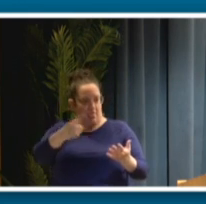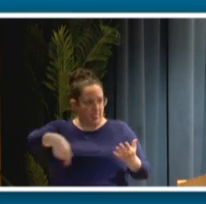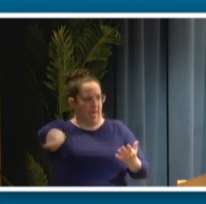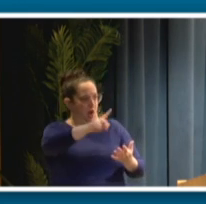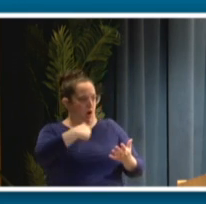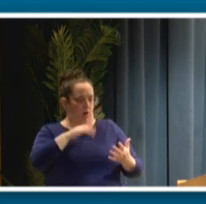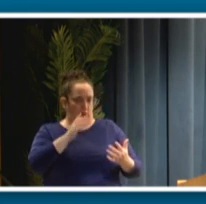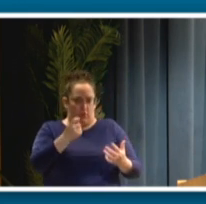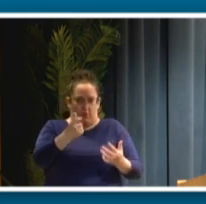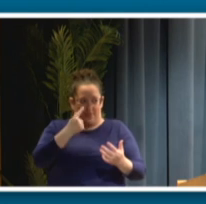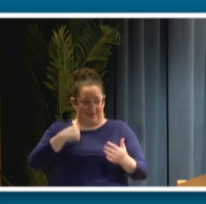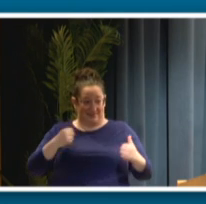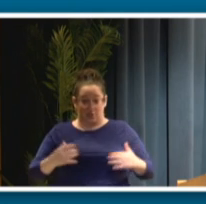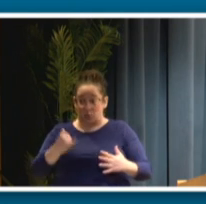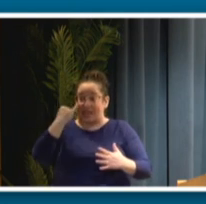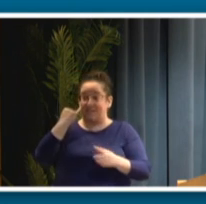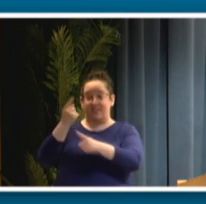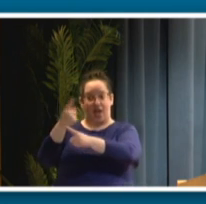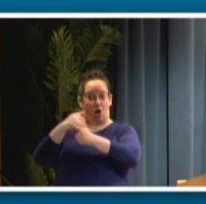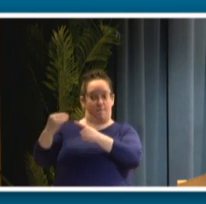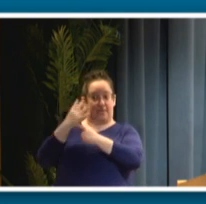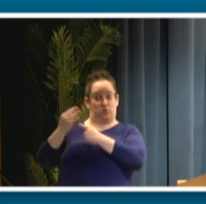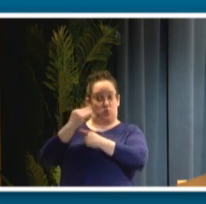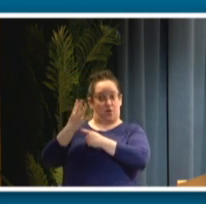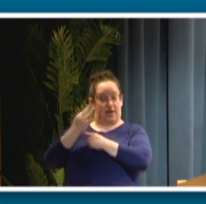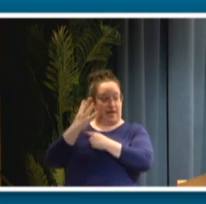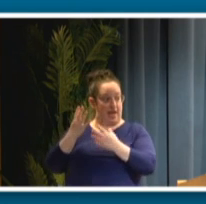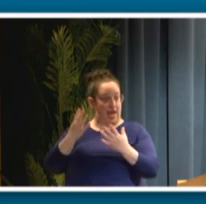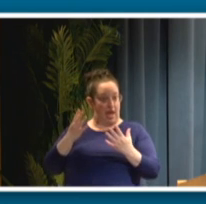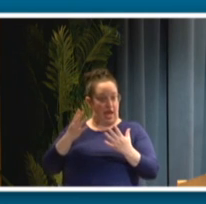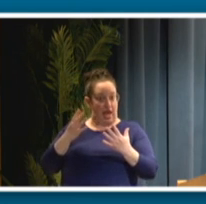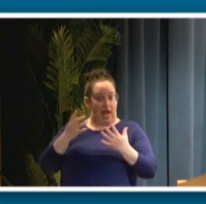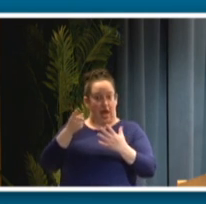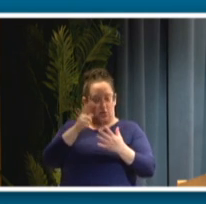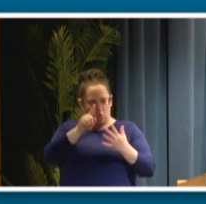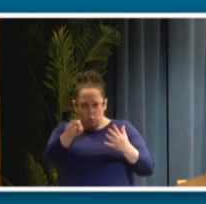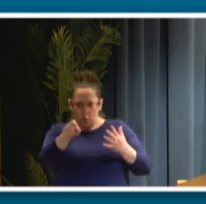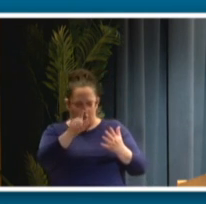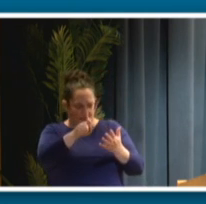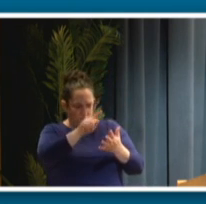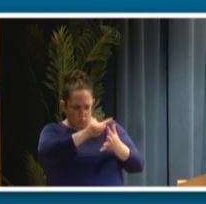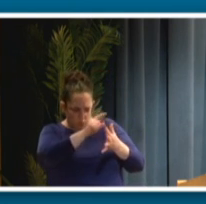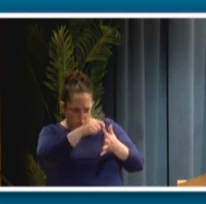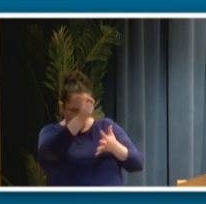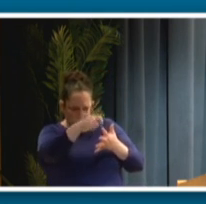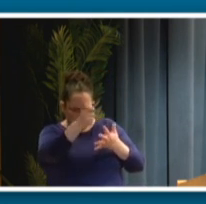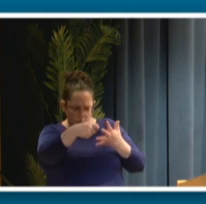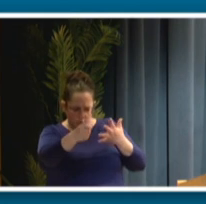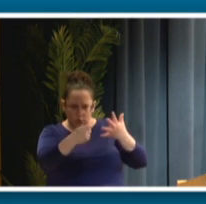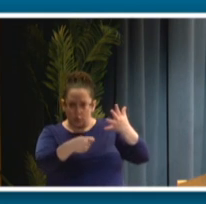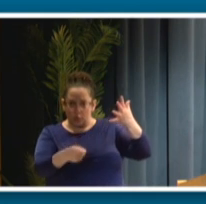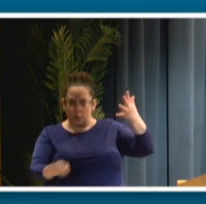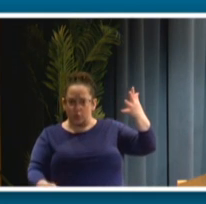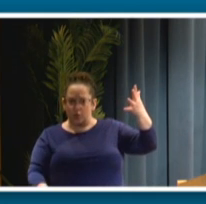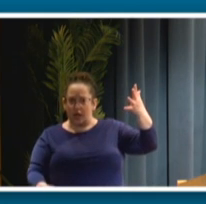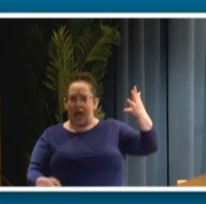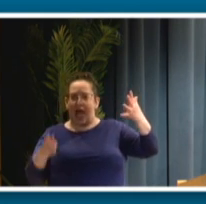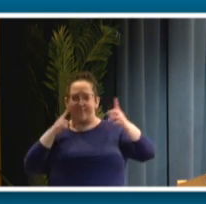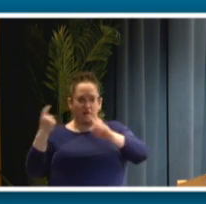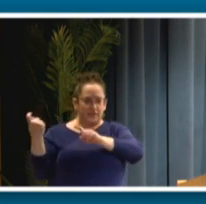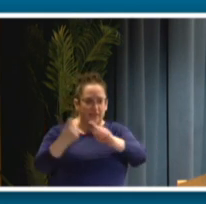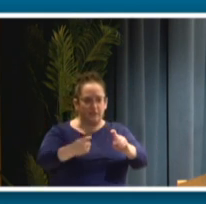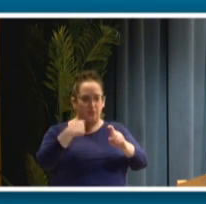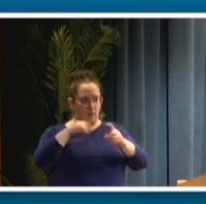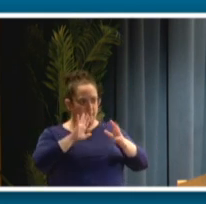sort of mentor you, in the midst of them telling you that you got to do this and you need to do this and do this for me and this and the third, they also giving you a whole lot of game and they walking you